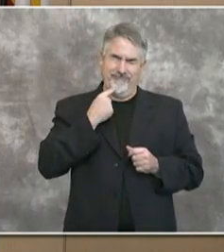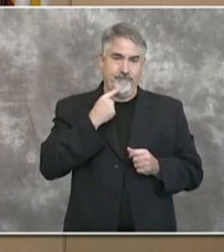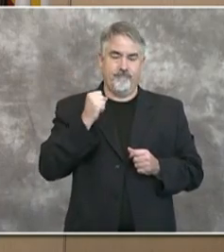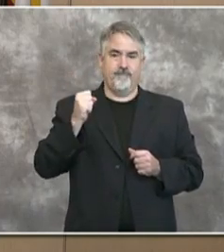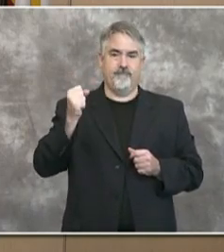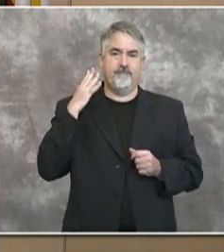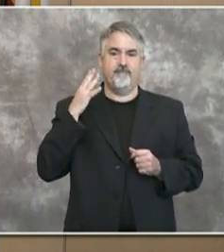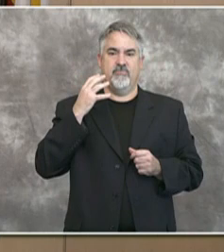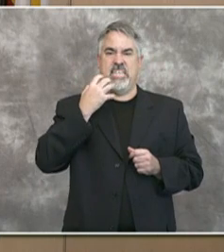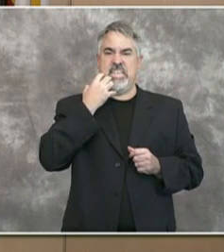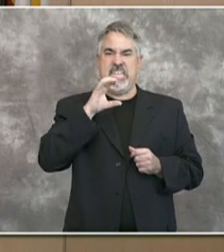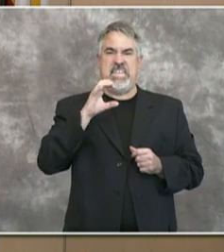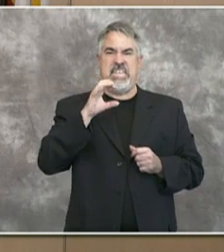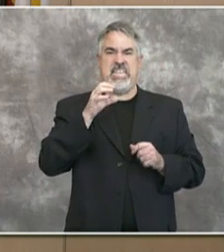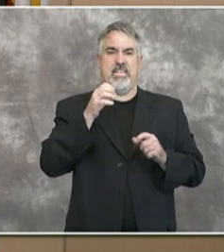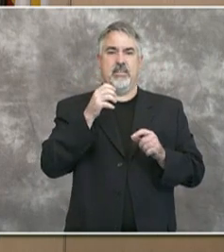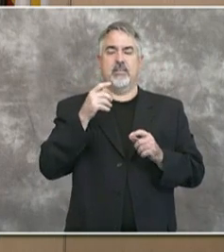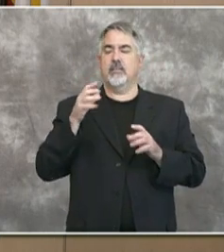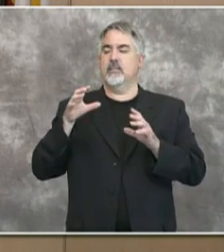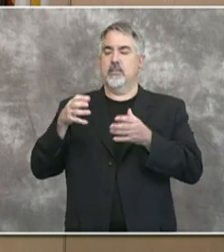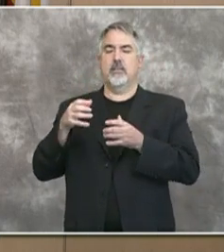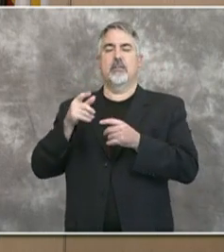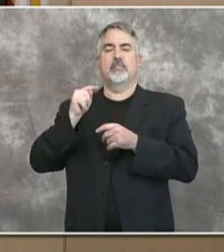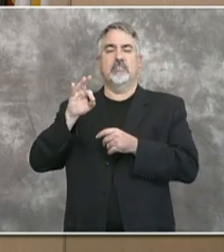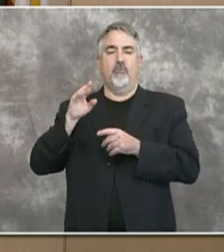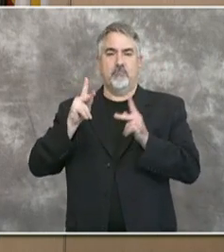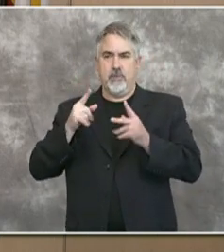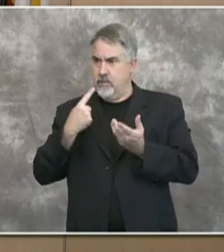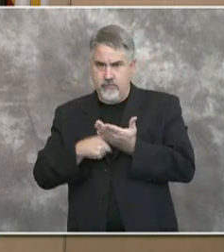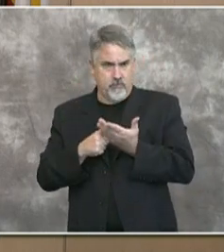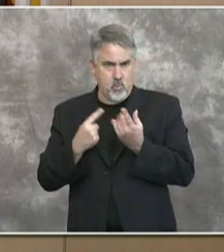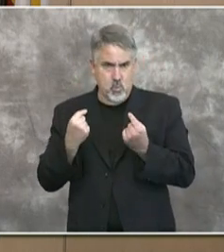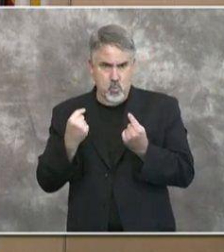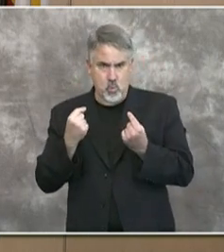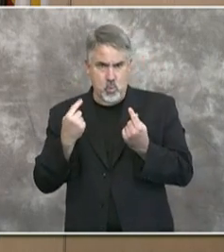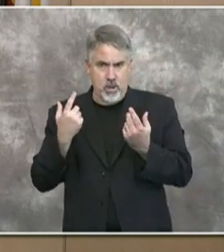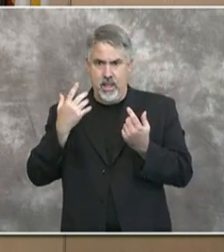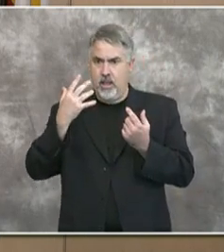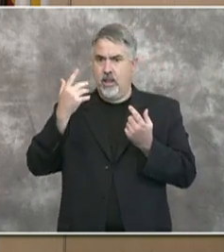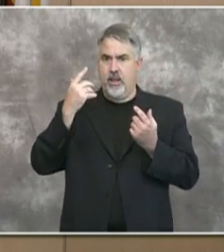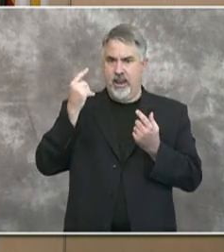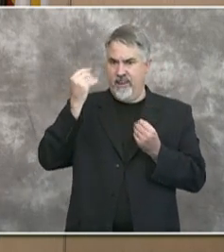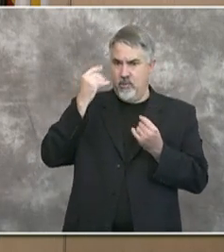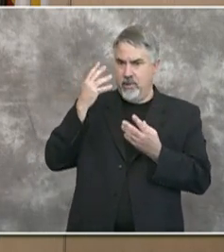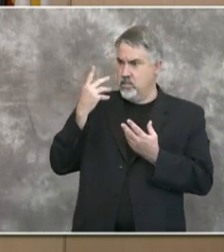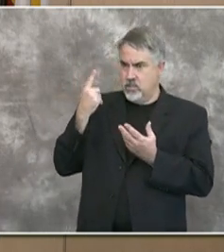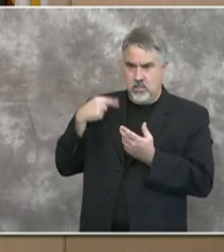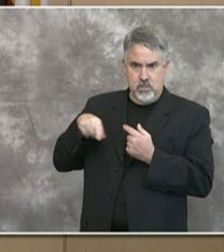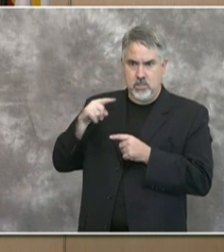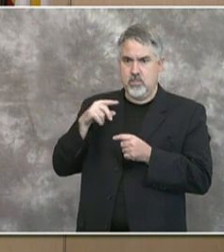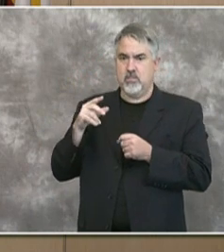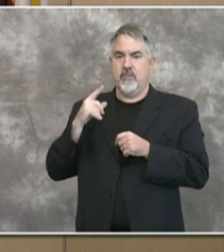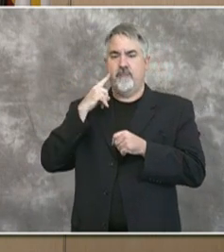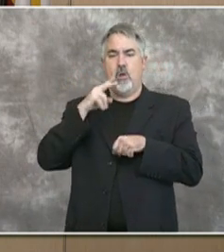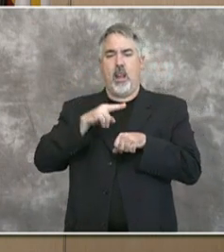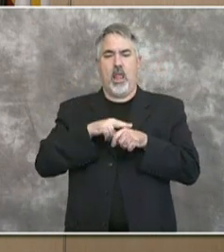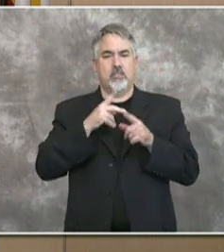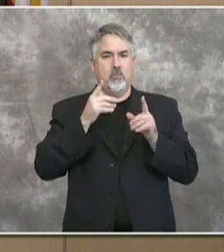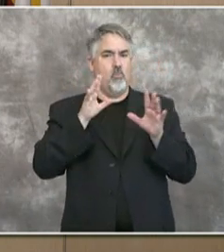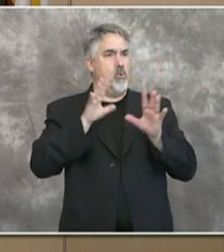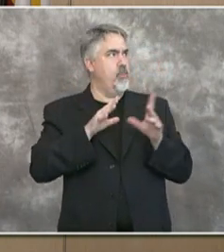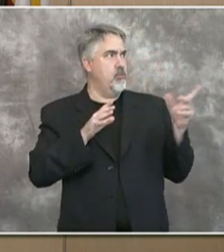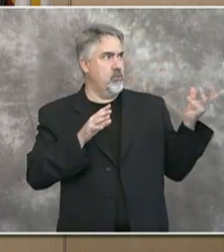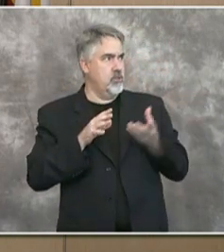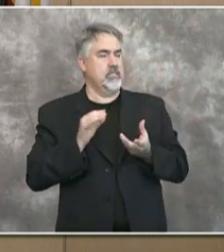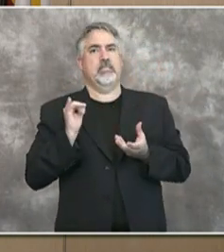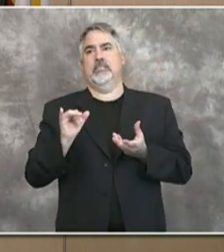is convened whenever we get advisories from the National Weather Services. And again, over the weekend, no